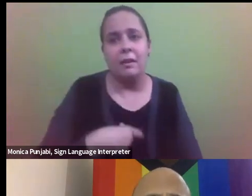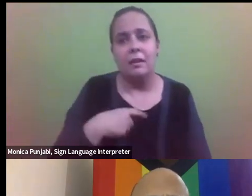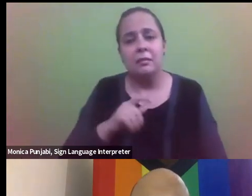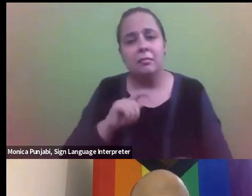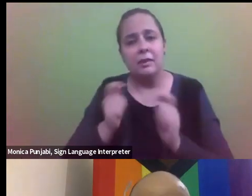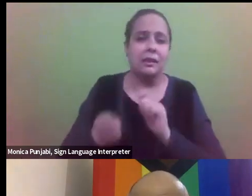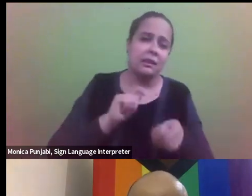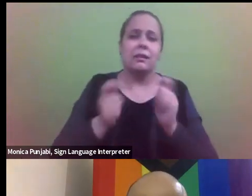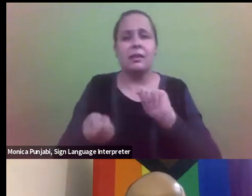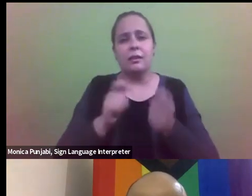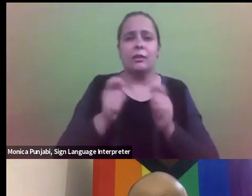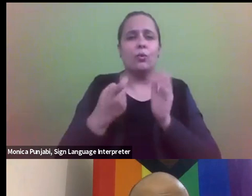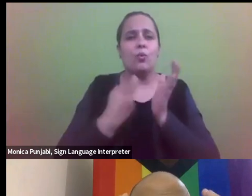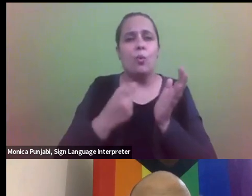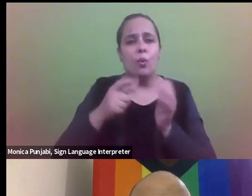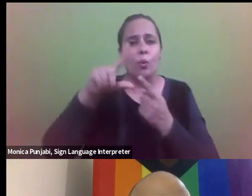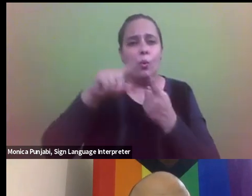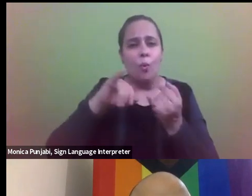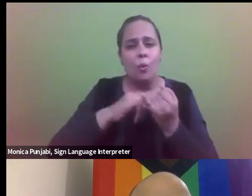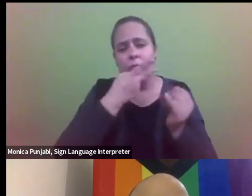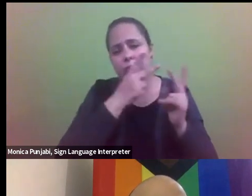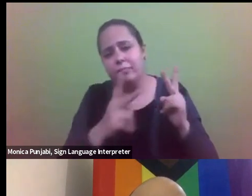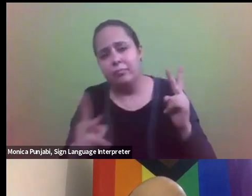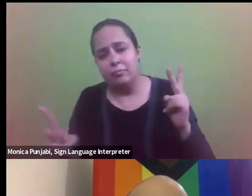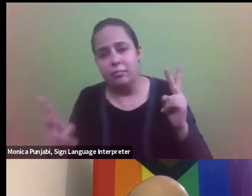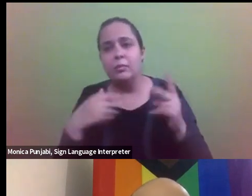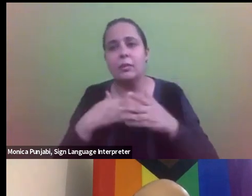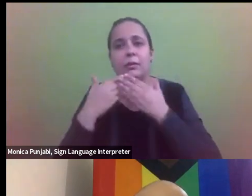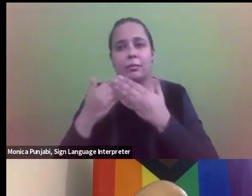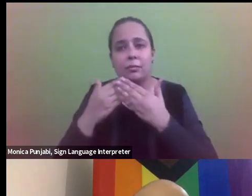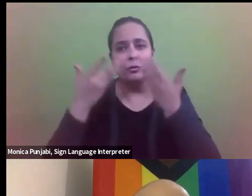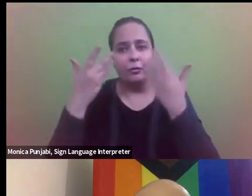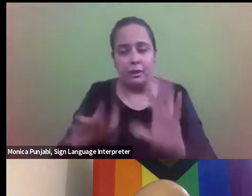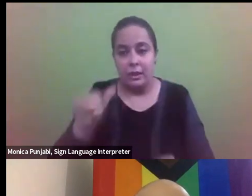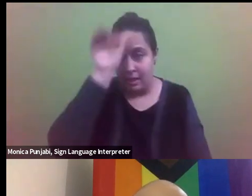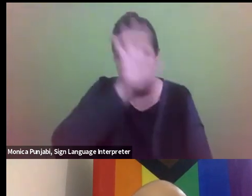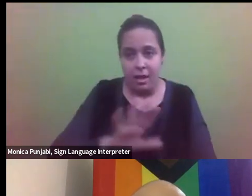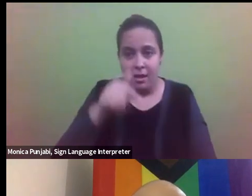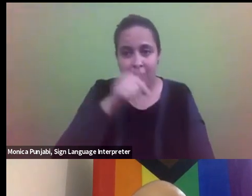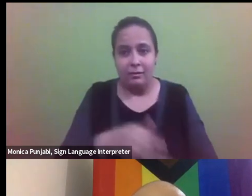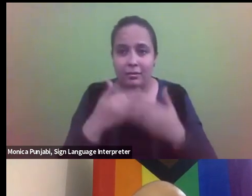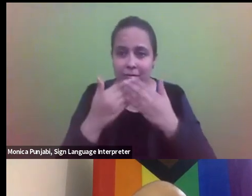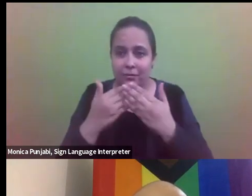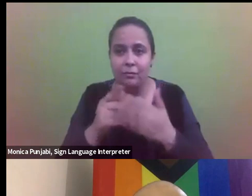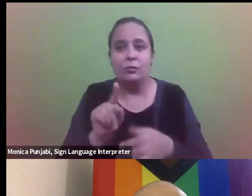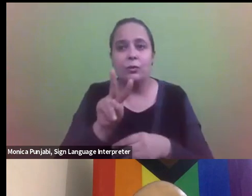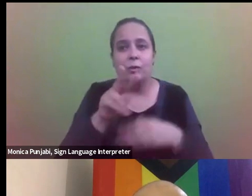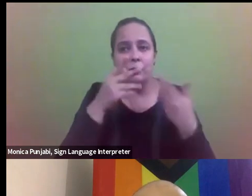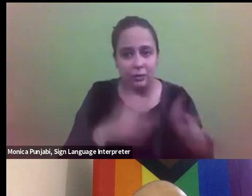things. I used to actually, like, after graduating from high school in India, I actually lived in the US